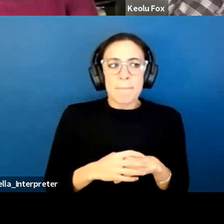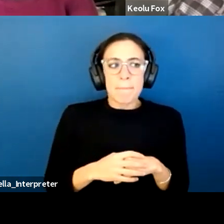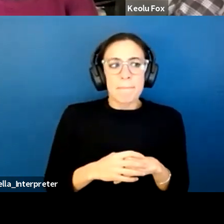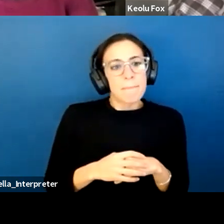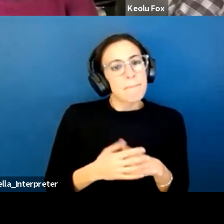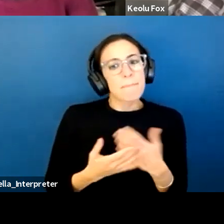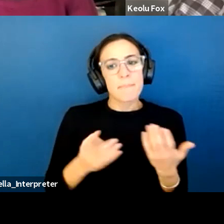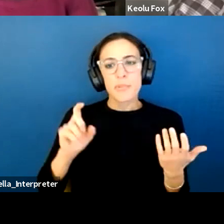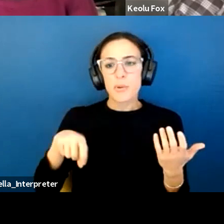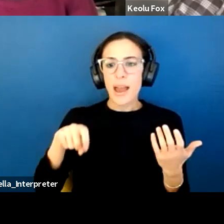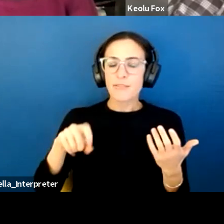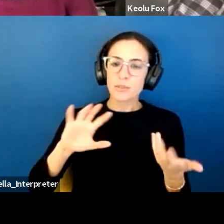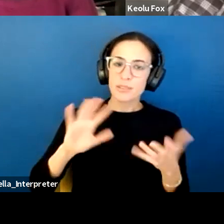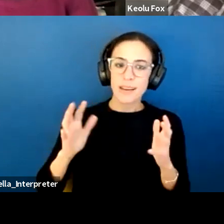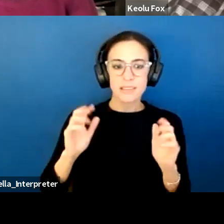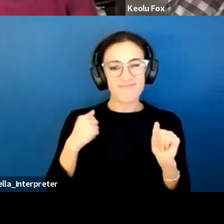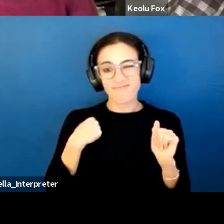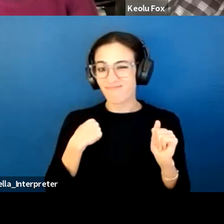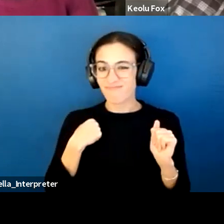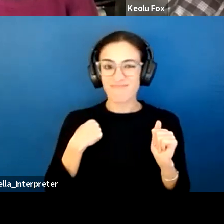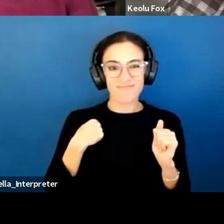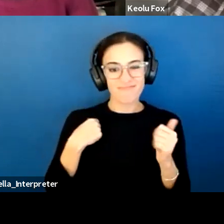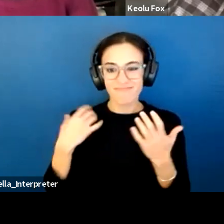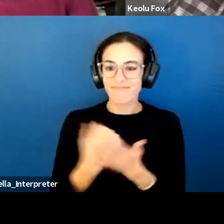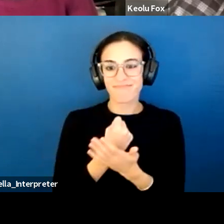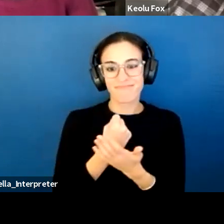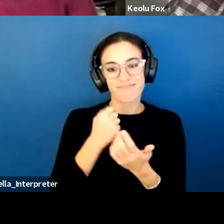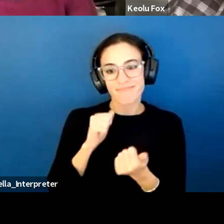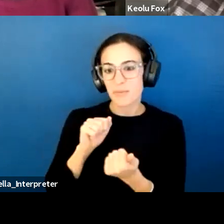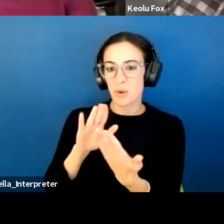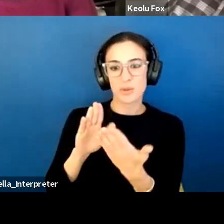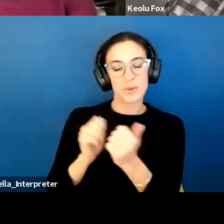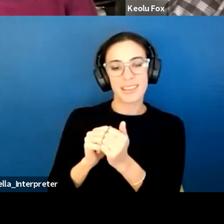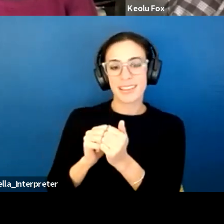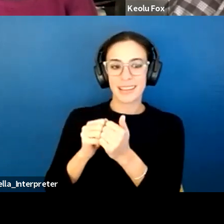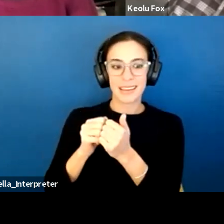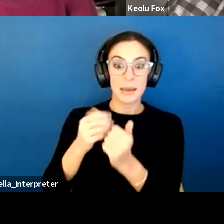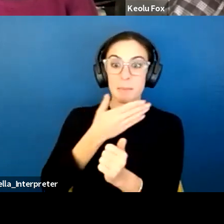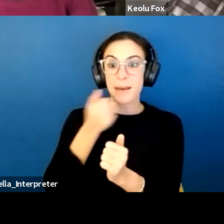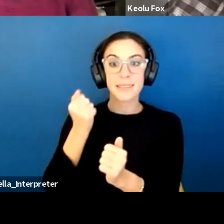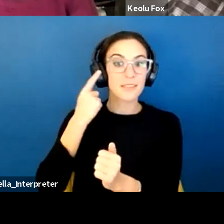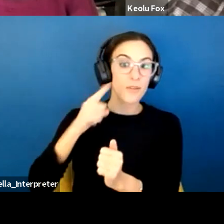you have to kind of almost take a utilitarian approach to some of these questions, right? And so